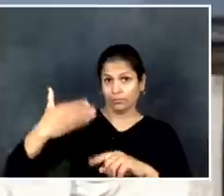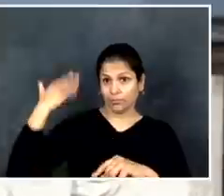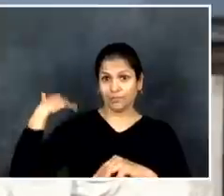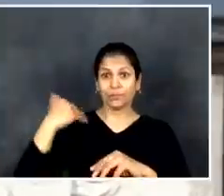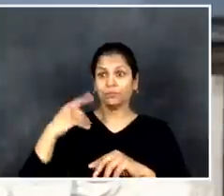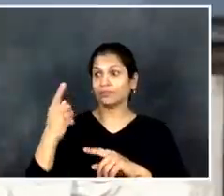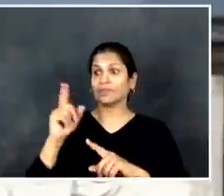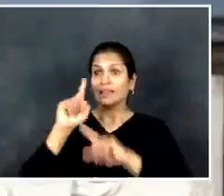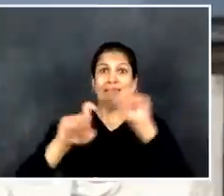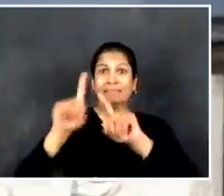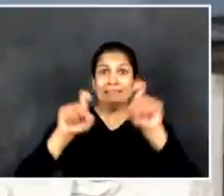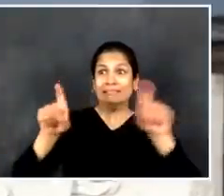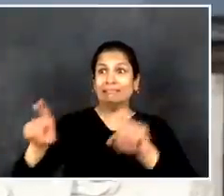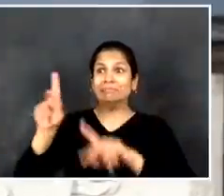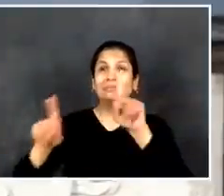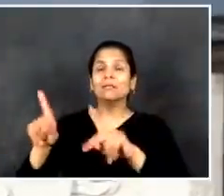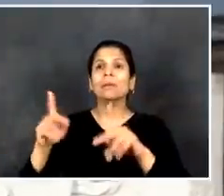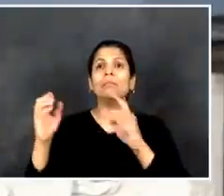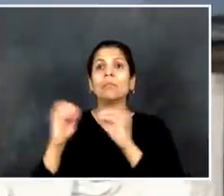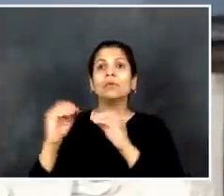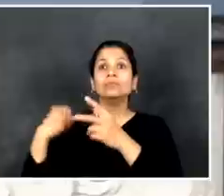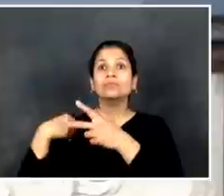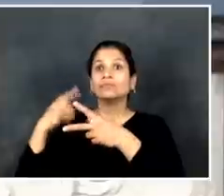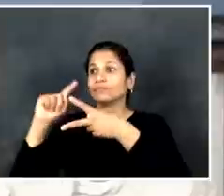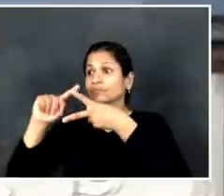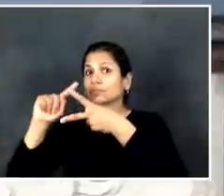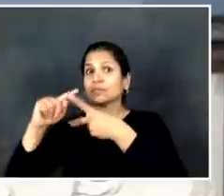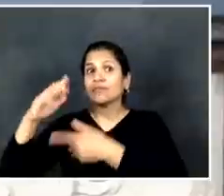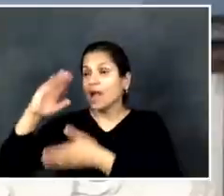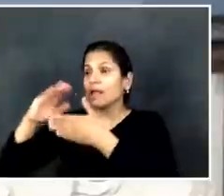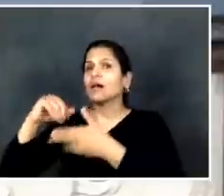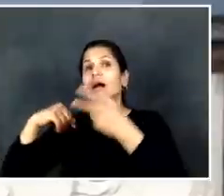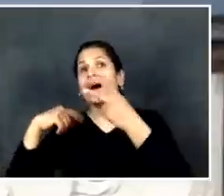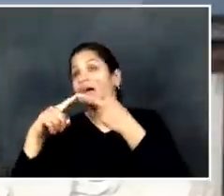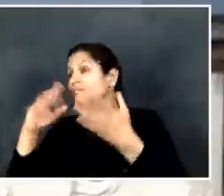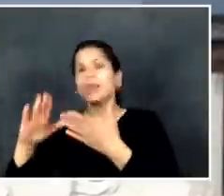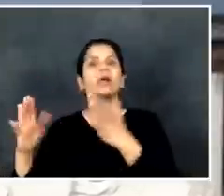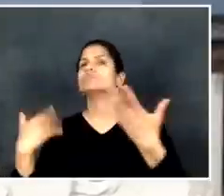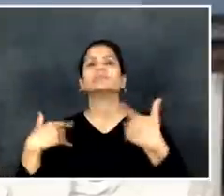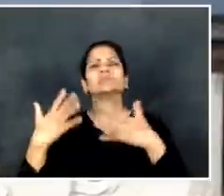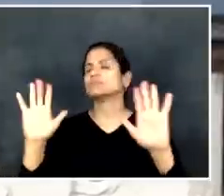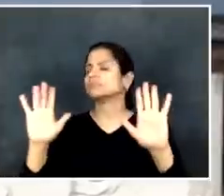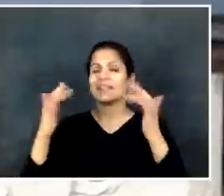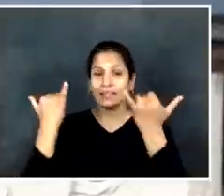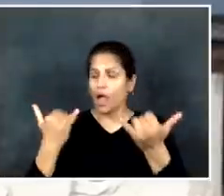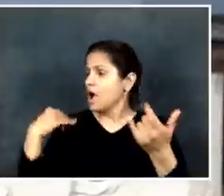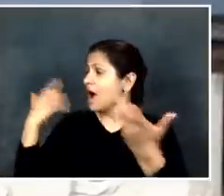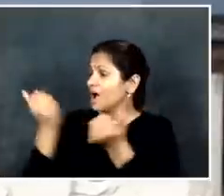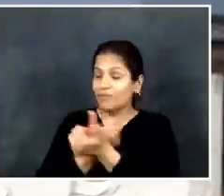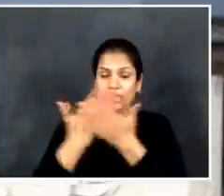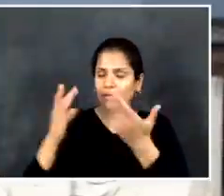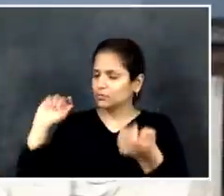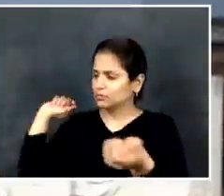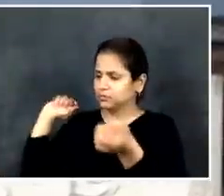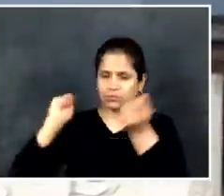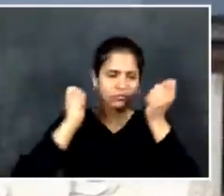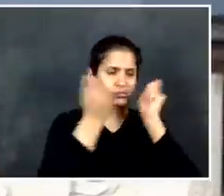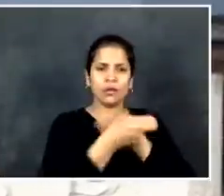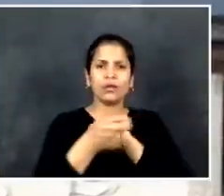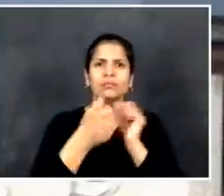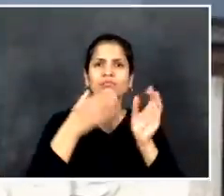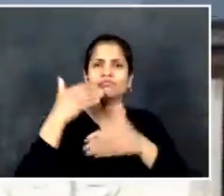two questions up front. Just get them both up front. It just make the process easier the way we're doing things now. Yeah, sure. I think I got muted.